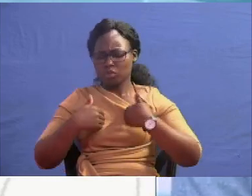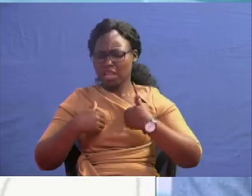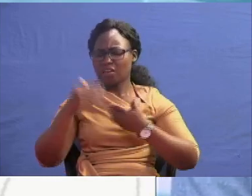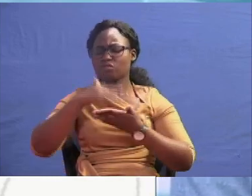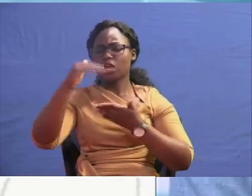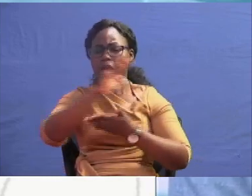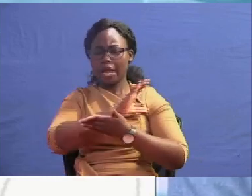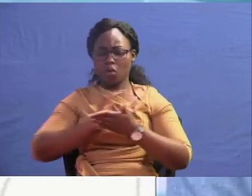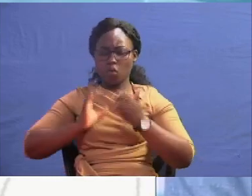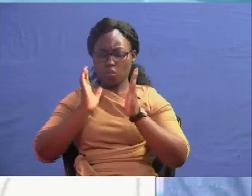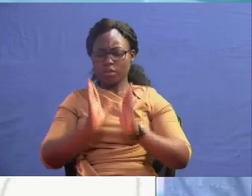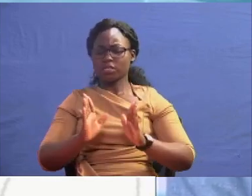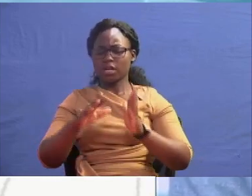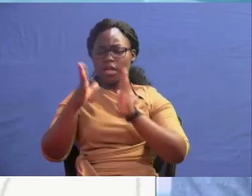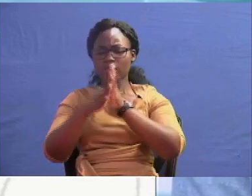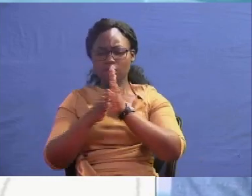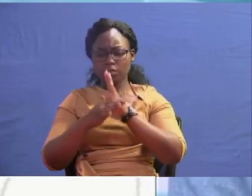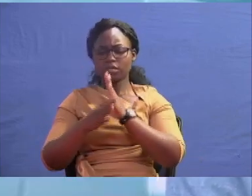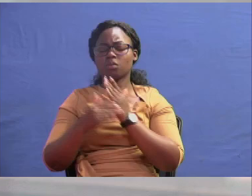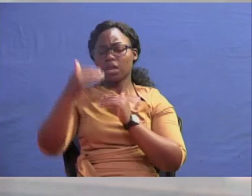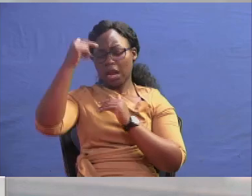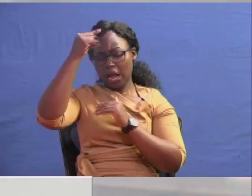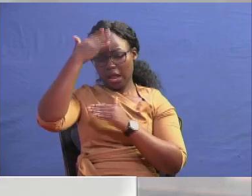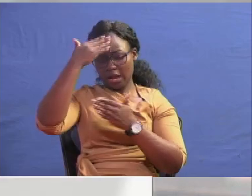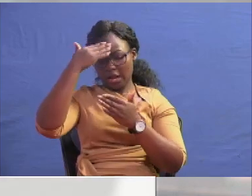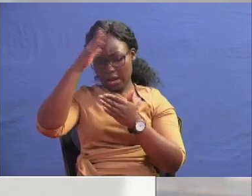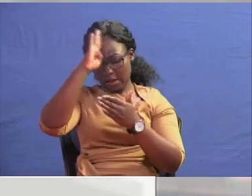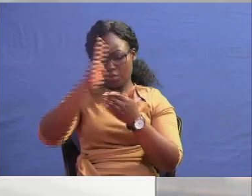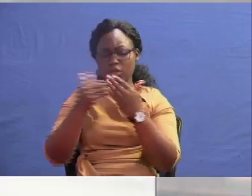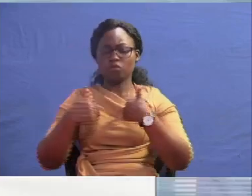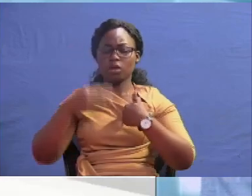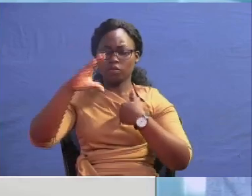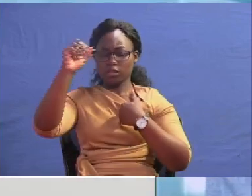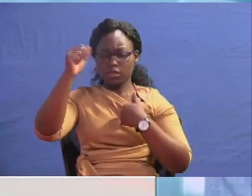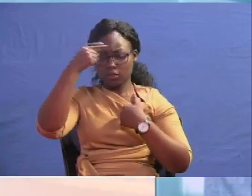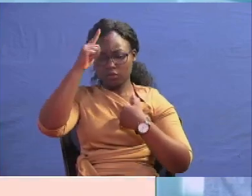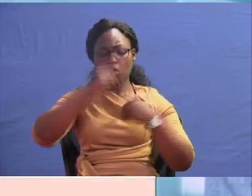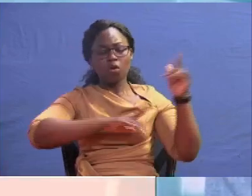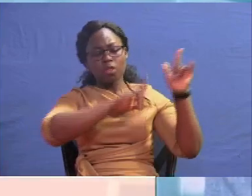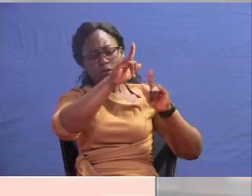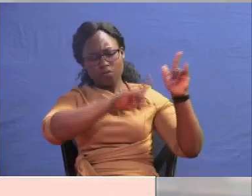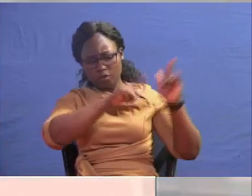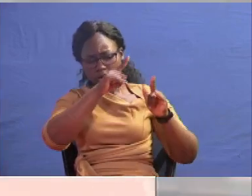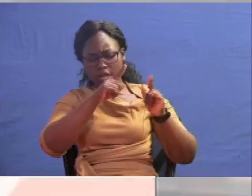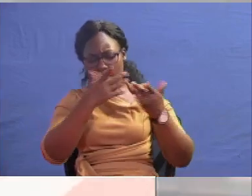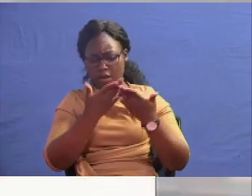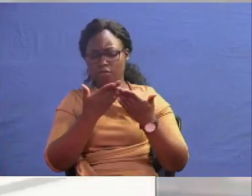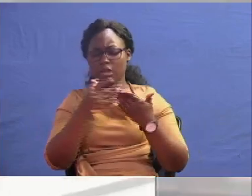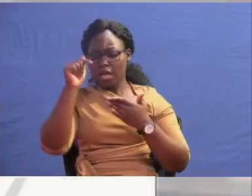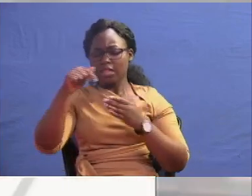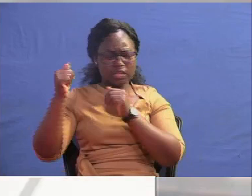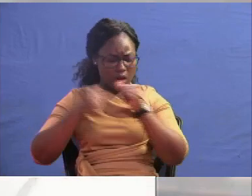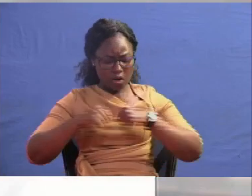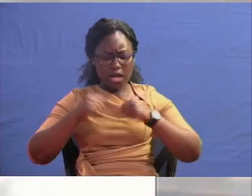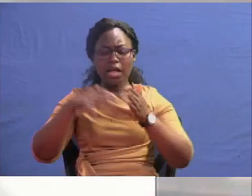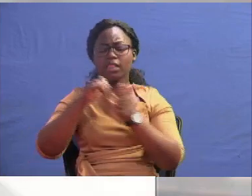work of the high commissioners, the ambassadors? I believe we have the CEOs for foreign affairs. Are these people incompetent? Is this why the president